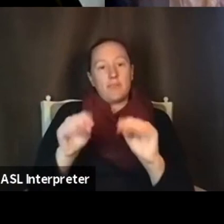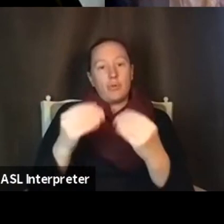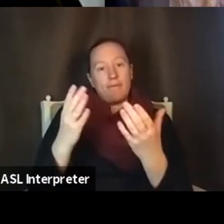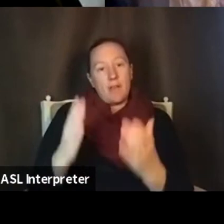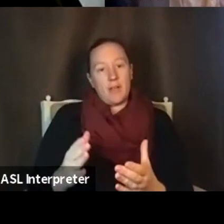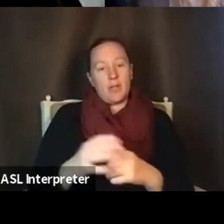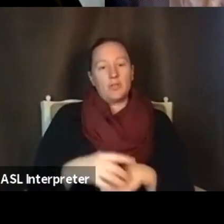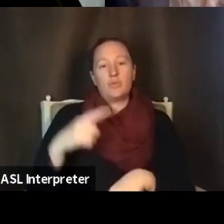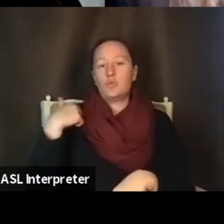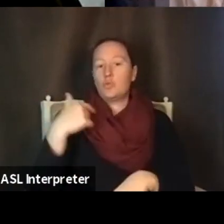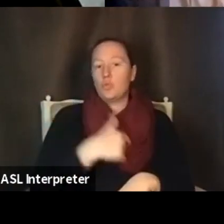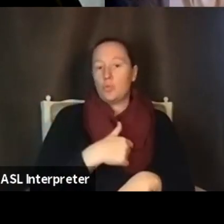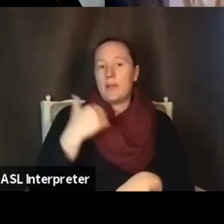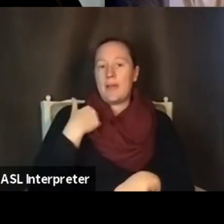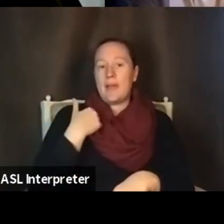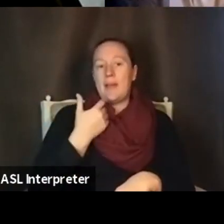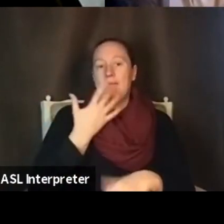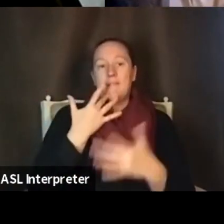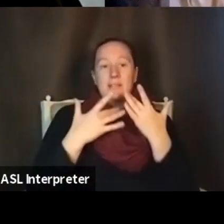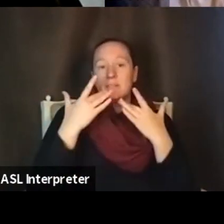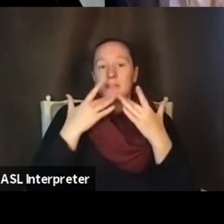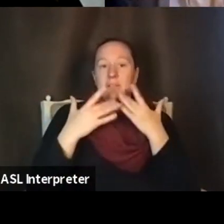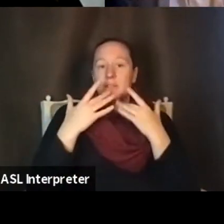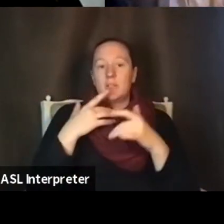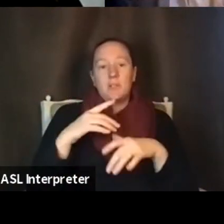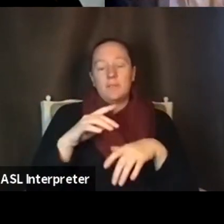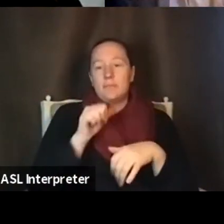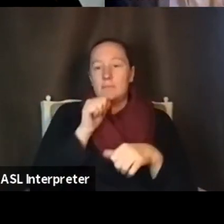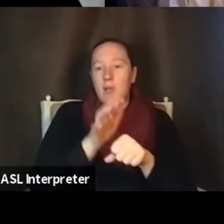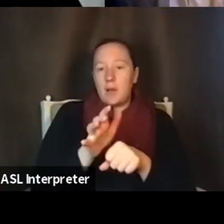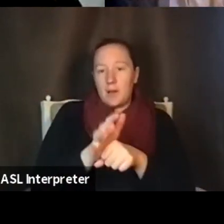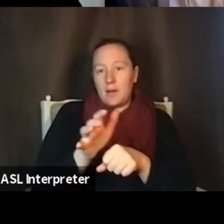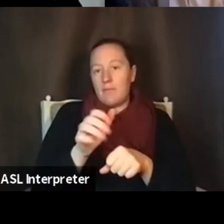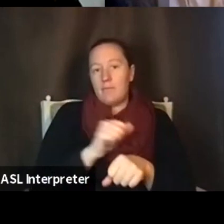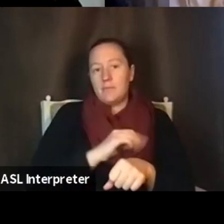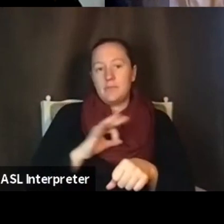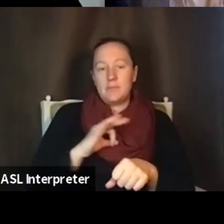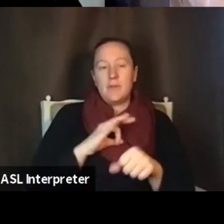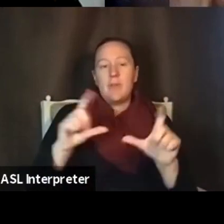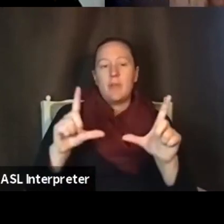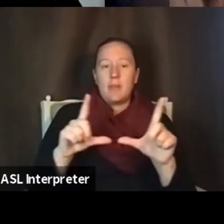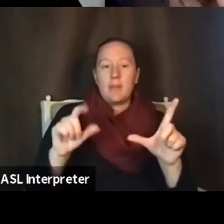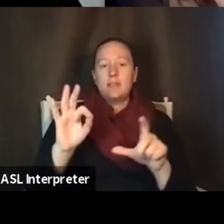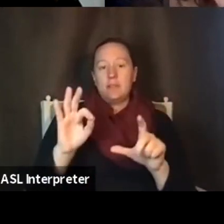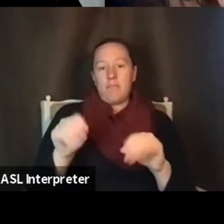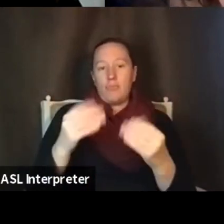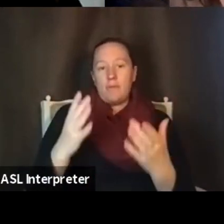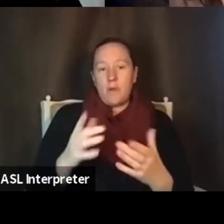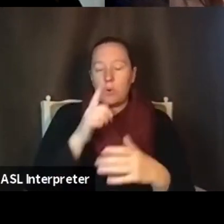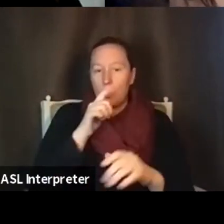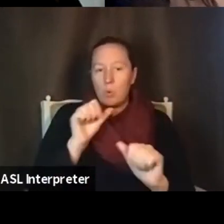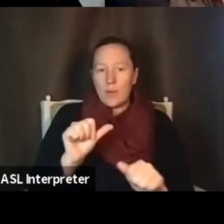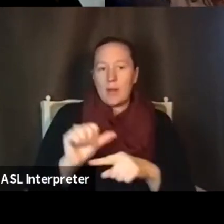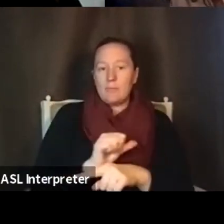real workforce shortages, and the licensing of providers that are allowed to practice